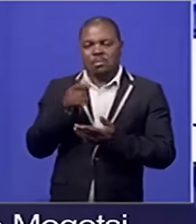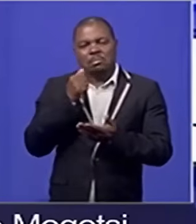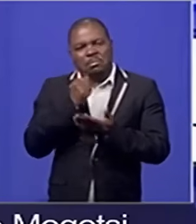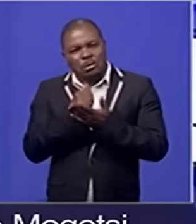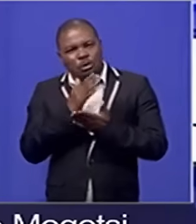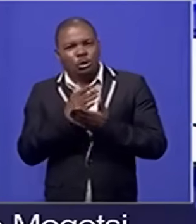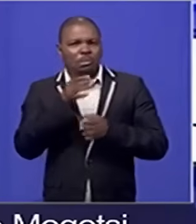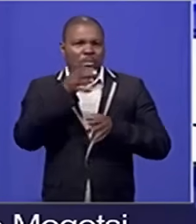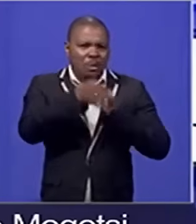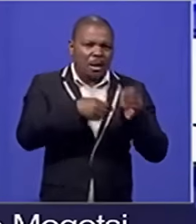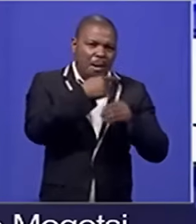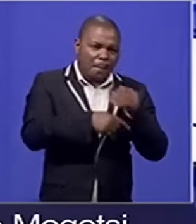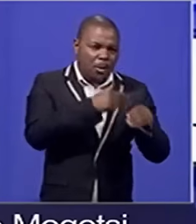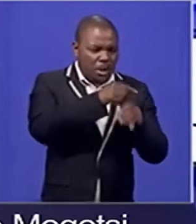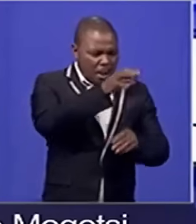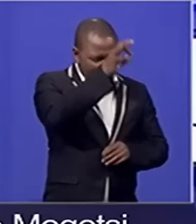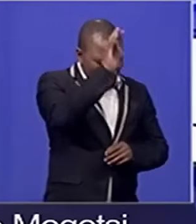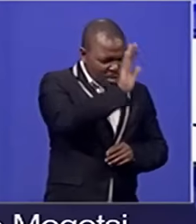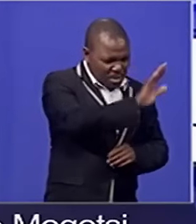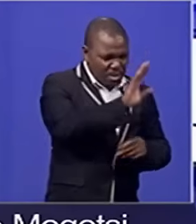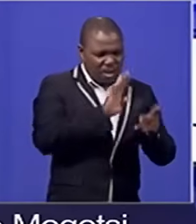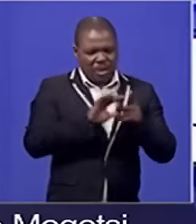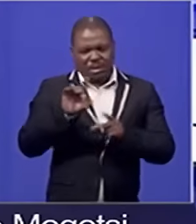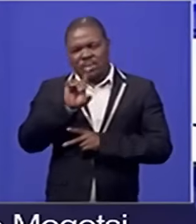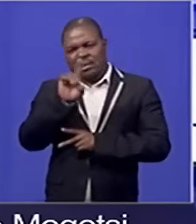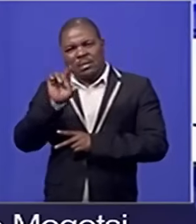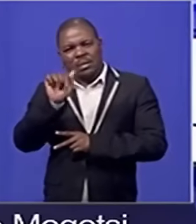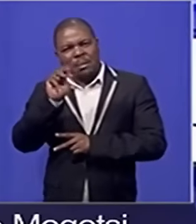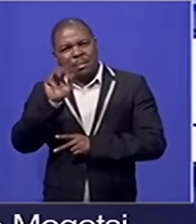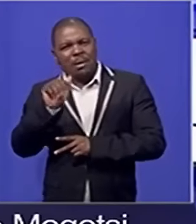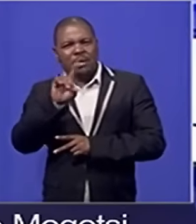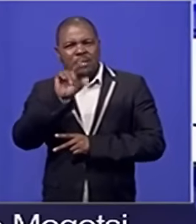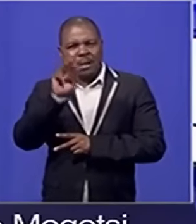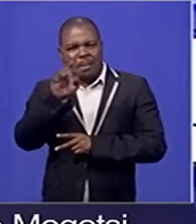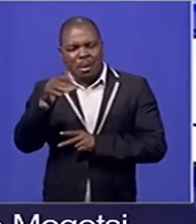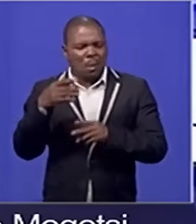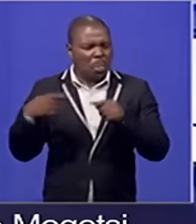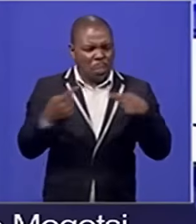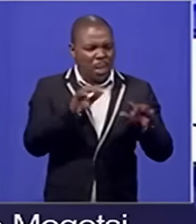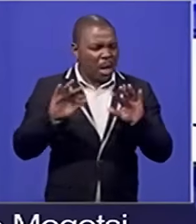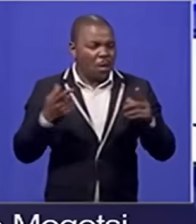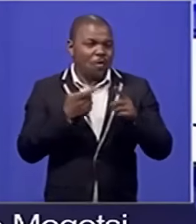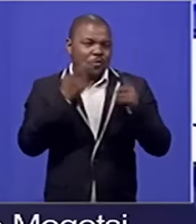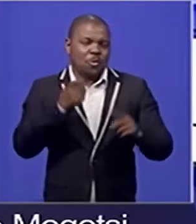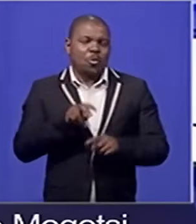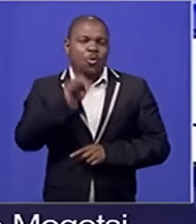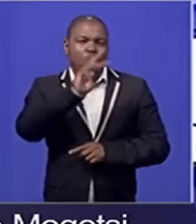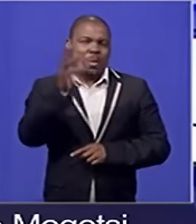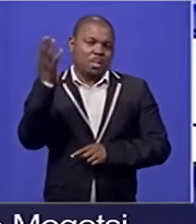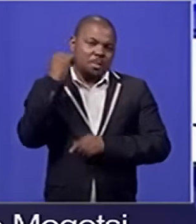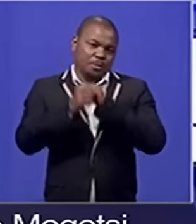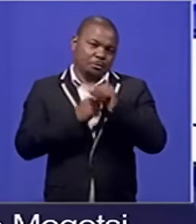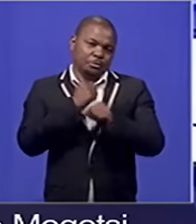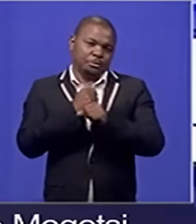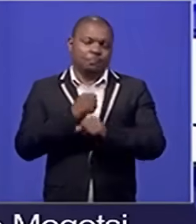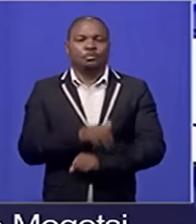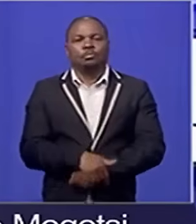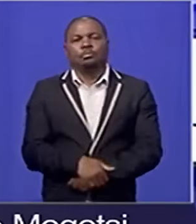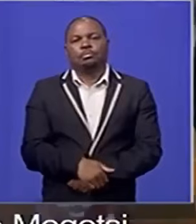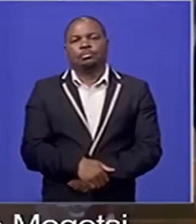ka ga dikgokagano magareng ga maphodisa le bozamazama ka moepong wa Stilfontein ka North West ngwageng wa go feta.